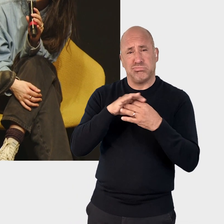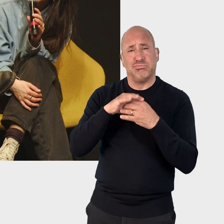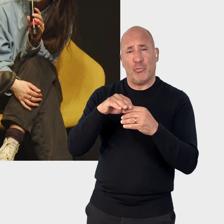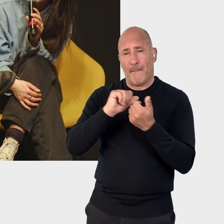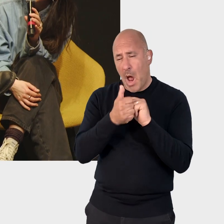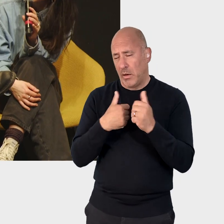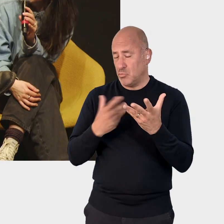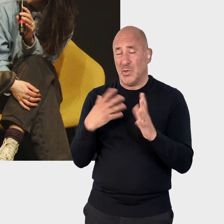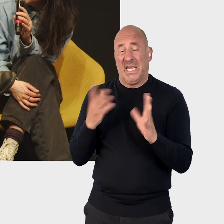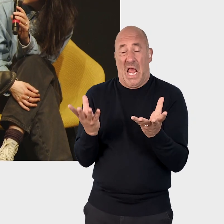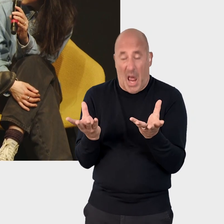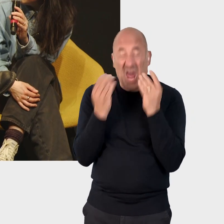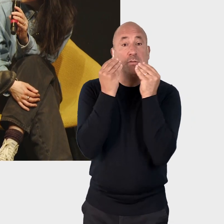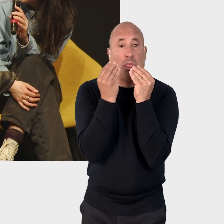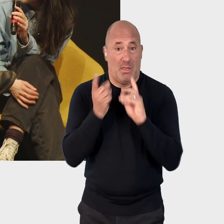of time with our community partners.